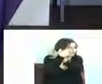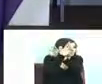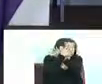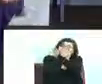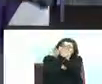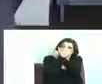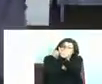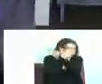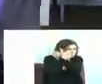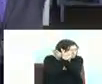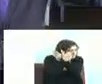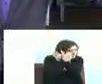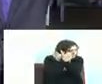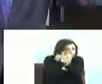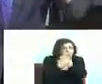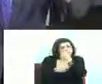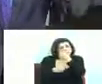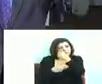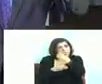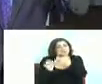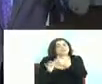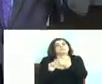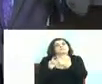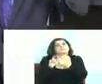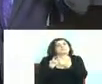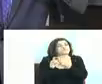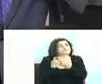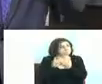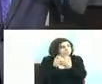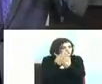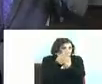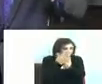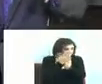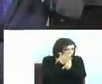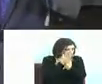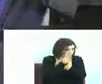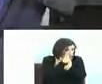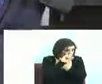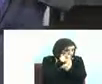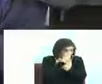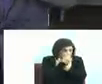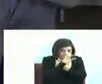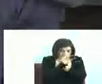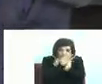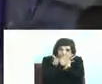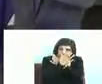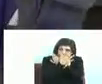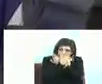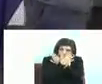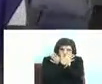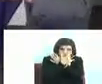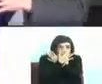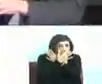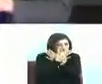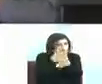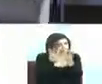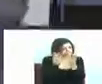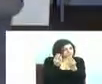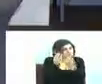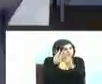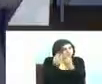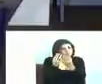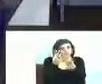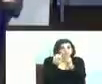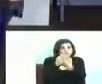And it flaps it ever so gently. And yet, it causes a bit of a chain